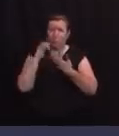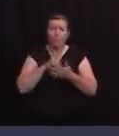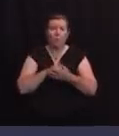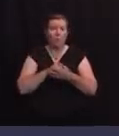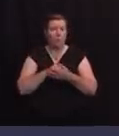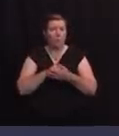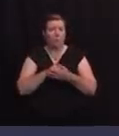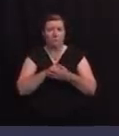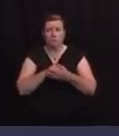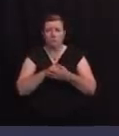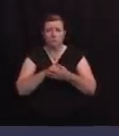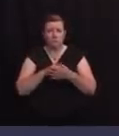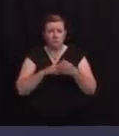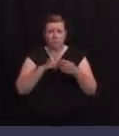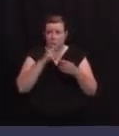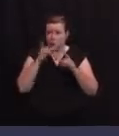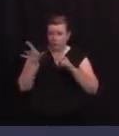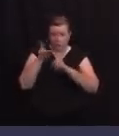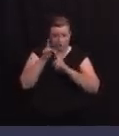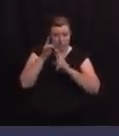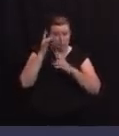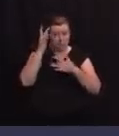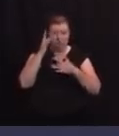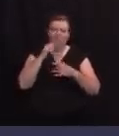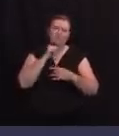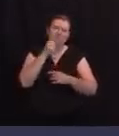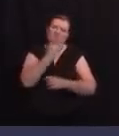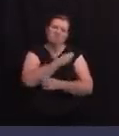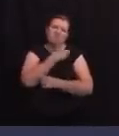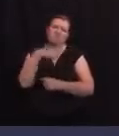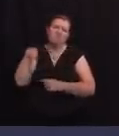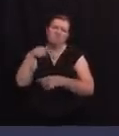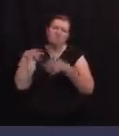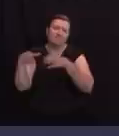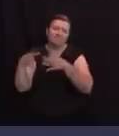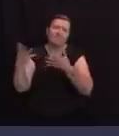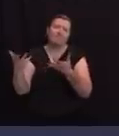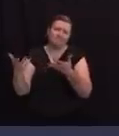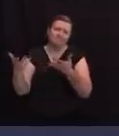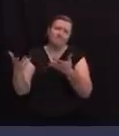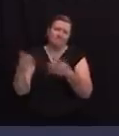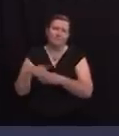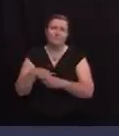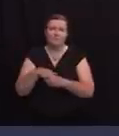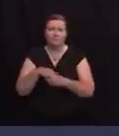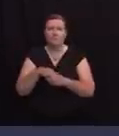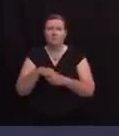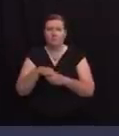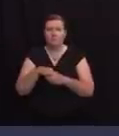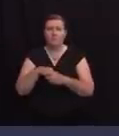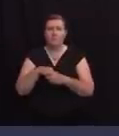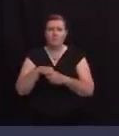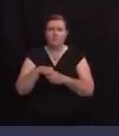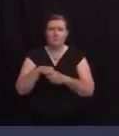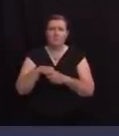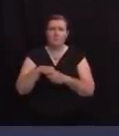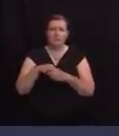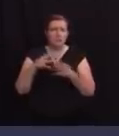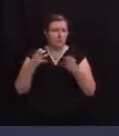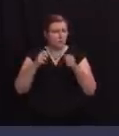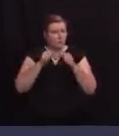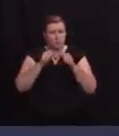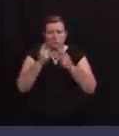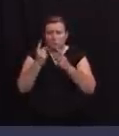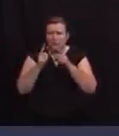pandemic of unvaccinated. But having said that, just to ask you and maybe Ed to weigh in, no evidence, and we want to keep asking this question and